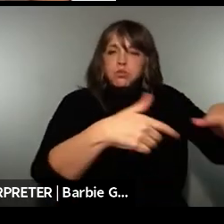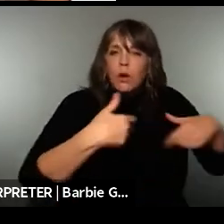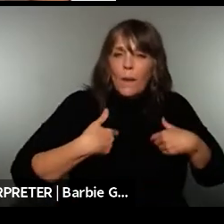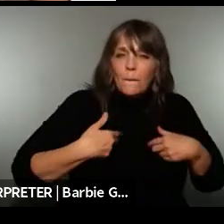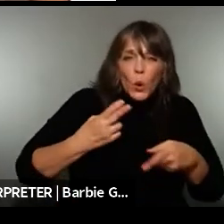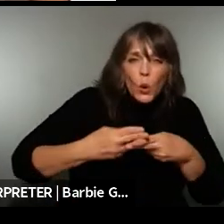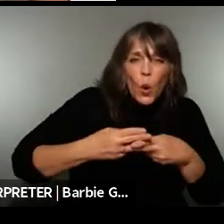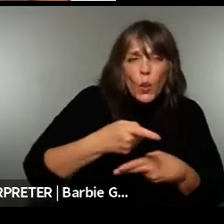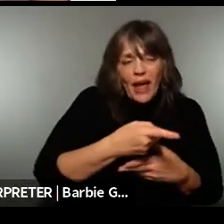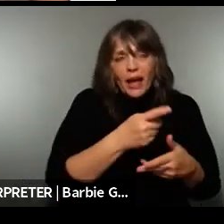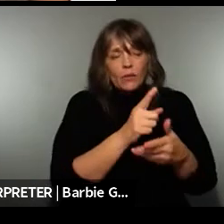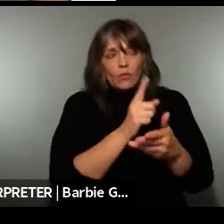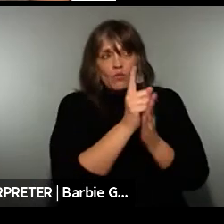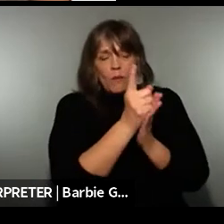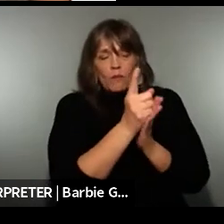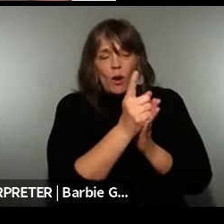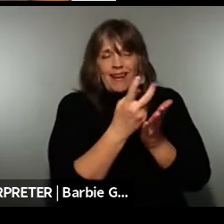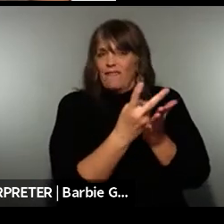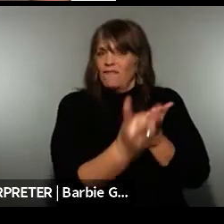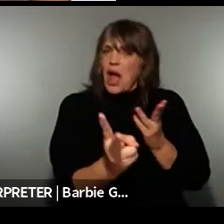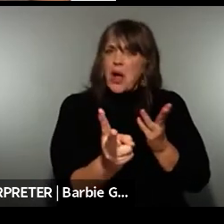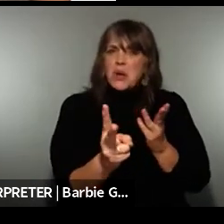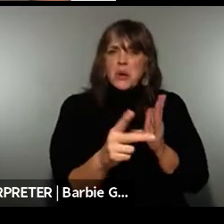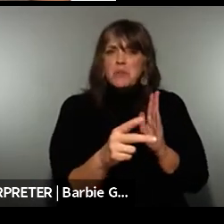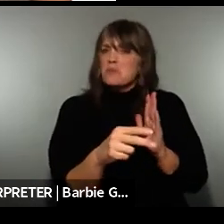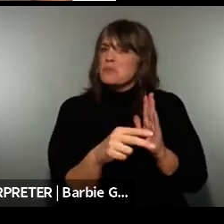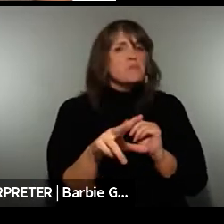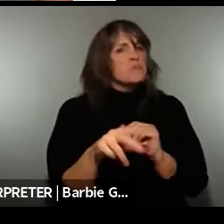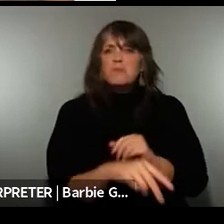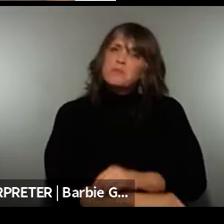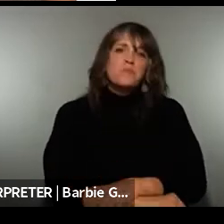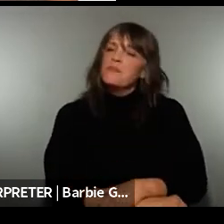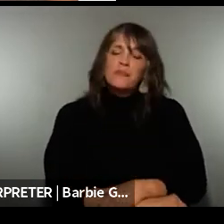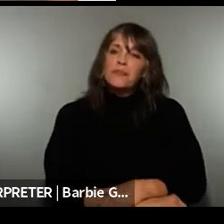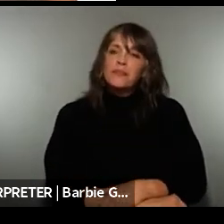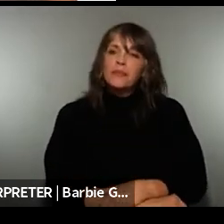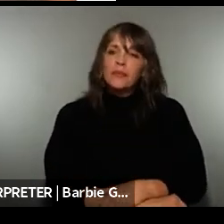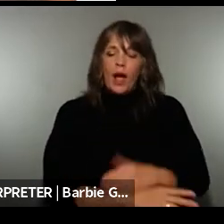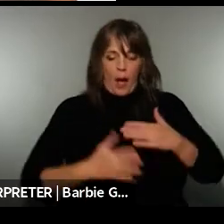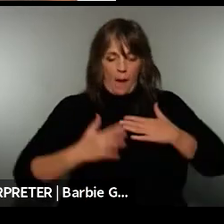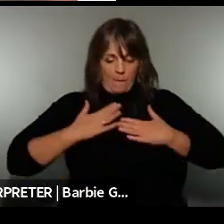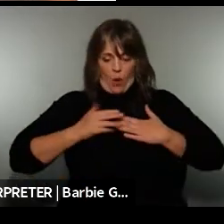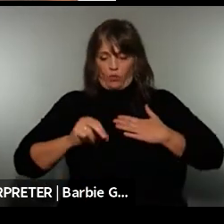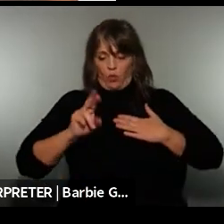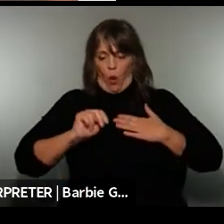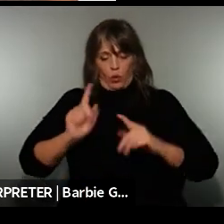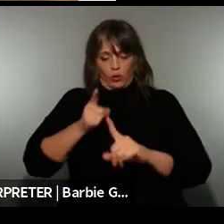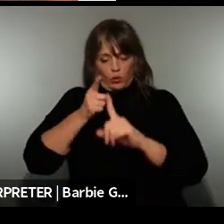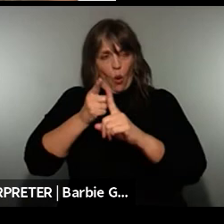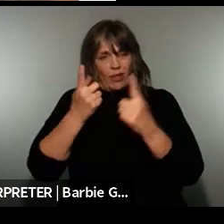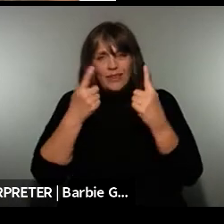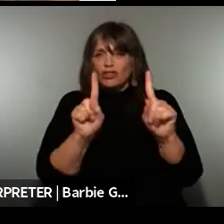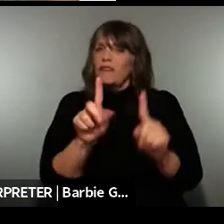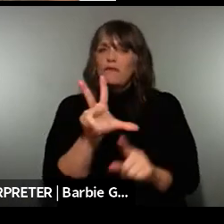but in it, like, you know, just because I didn't get achieve my goal in that conversation.